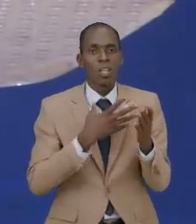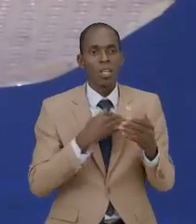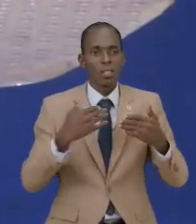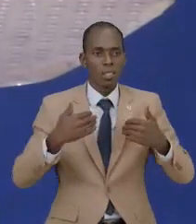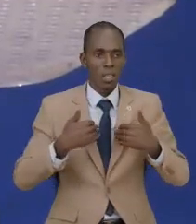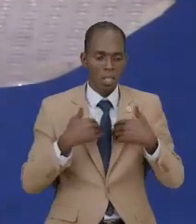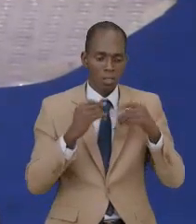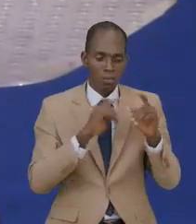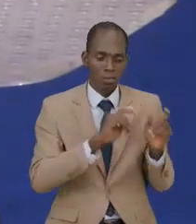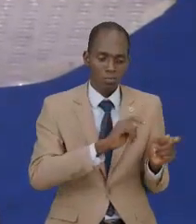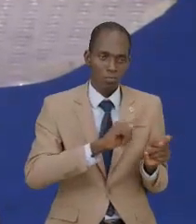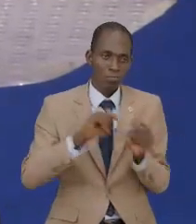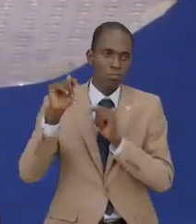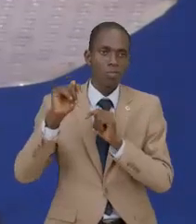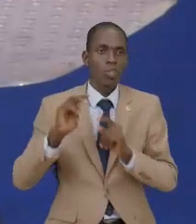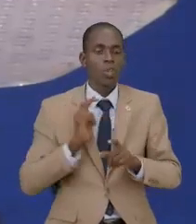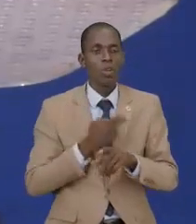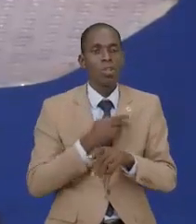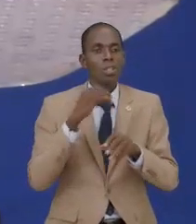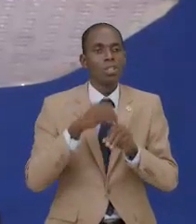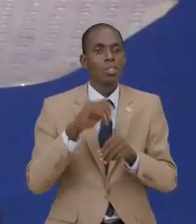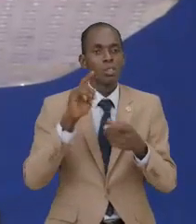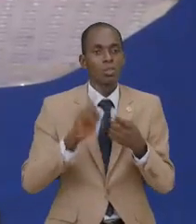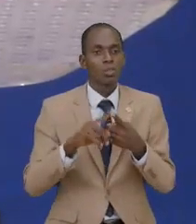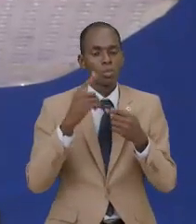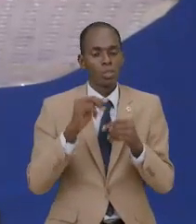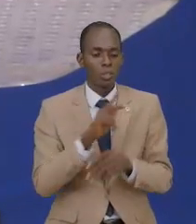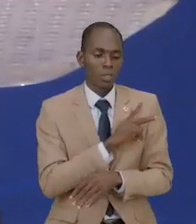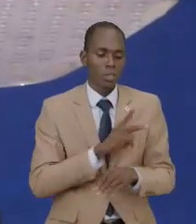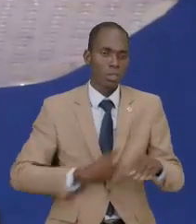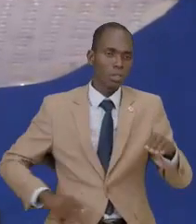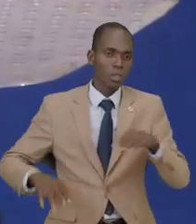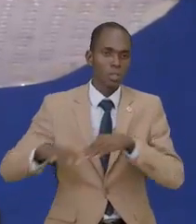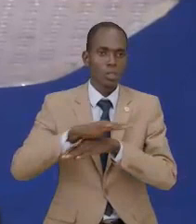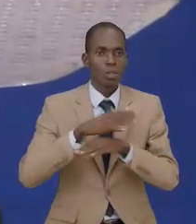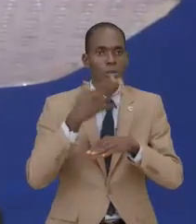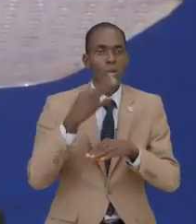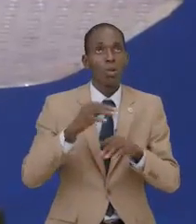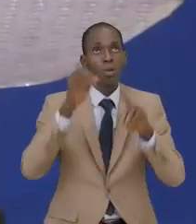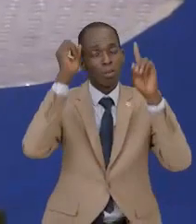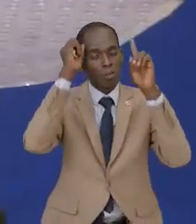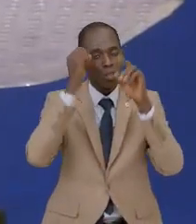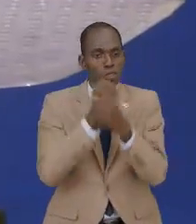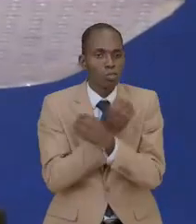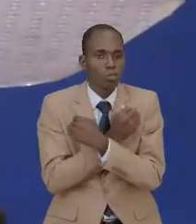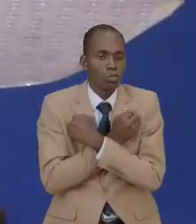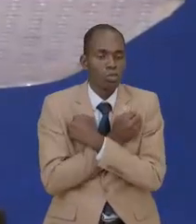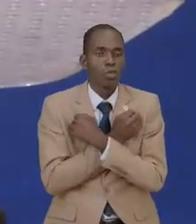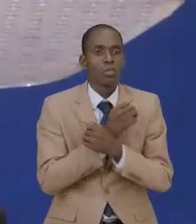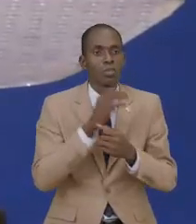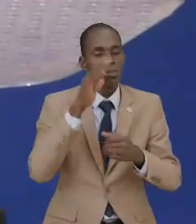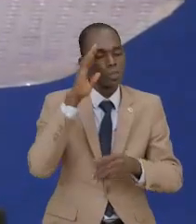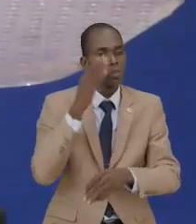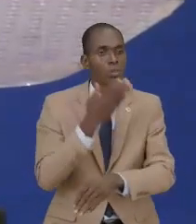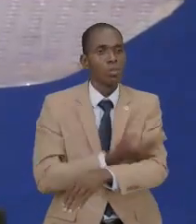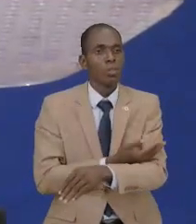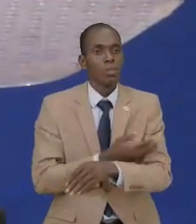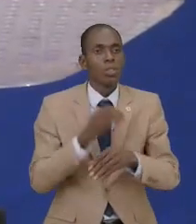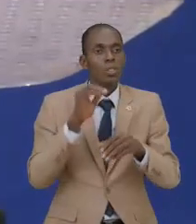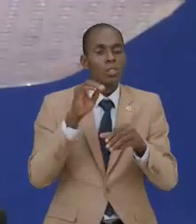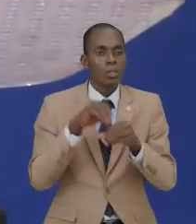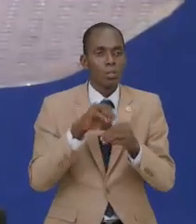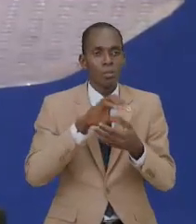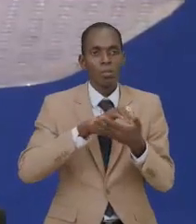translated us into the kingdom of his dear Son. Verse 14, in